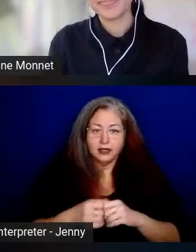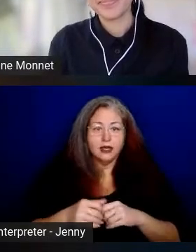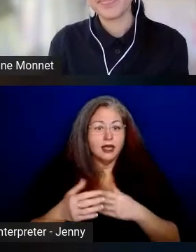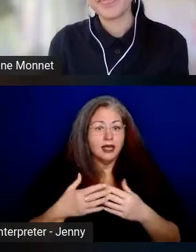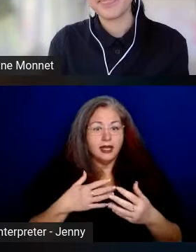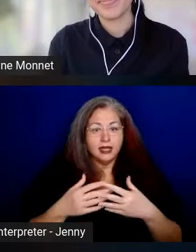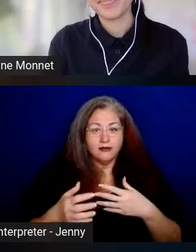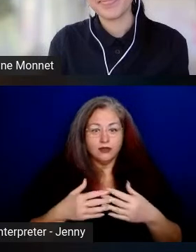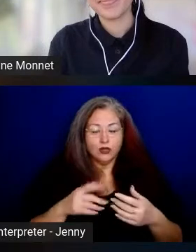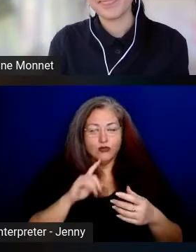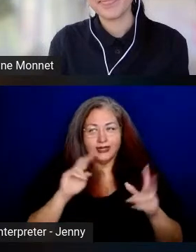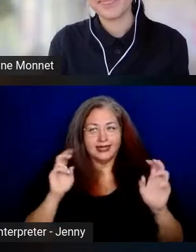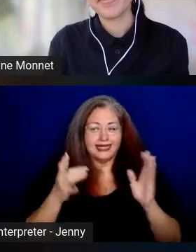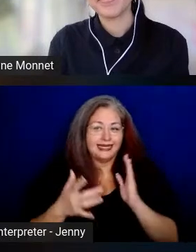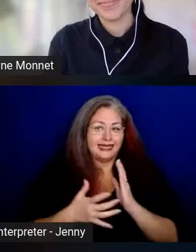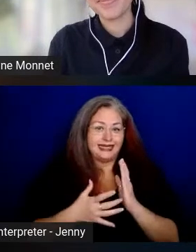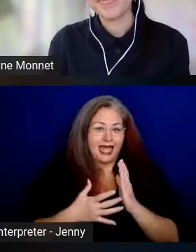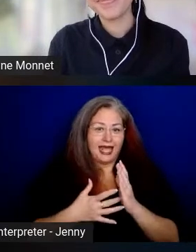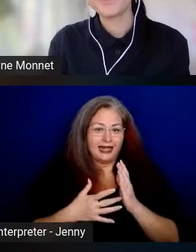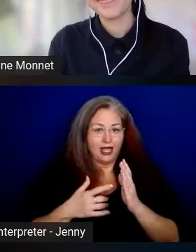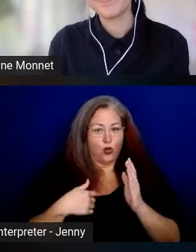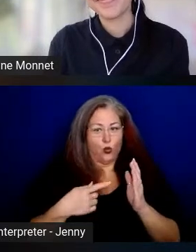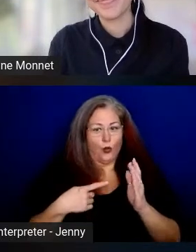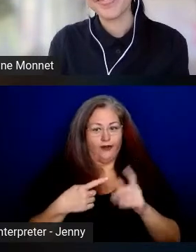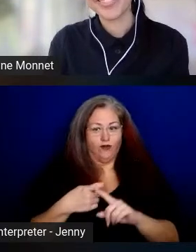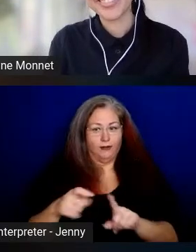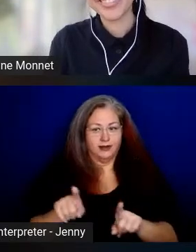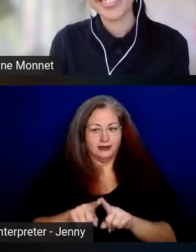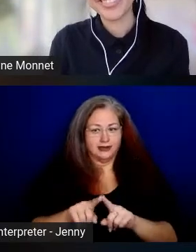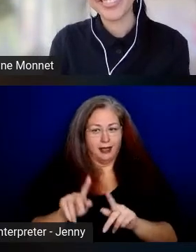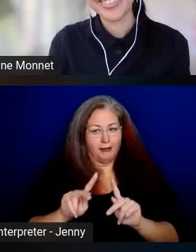we're technically almost the same people. Mm.